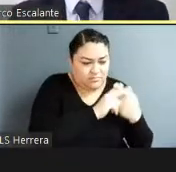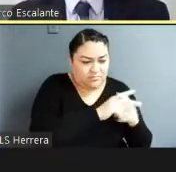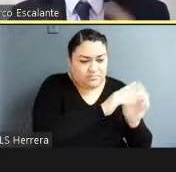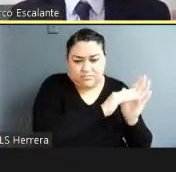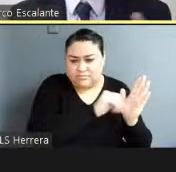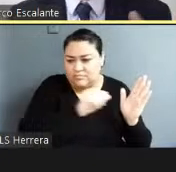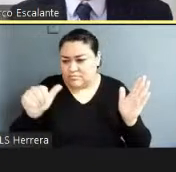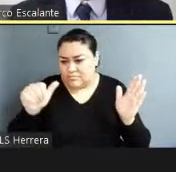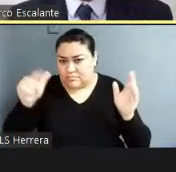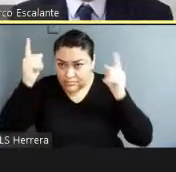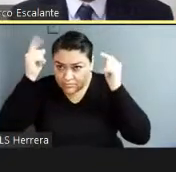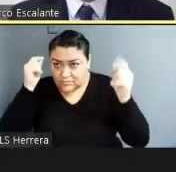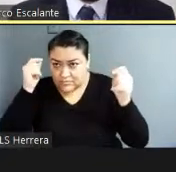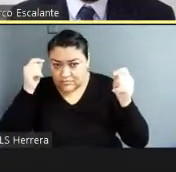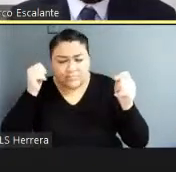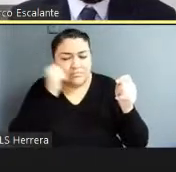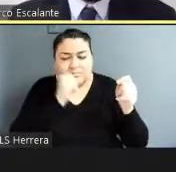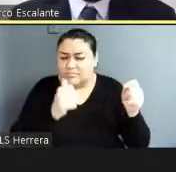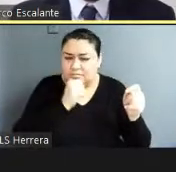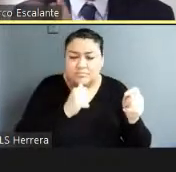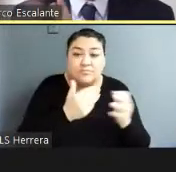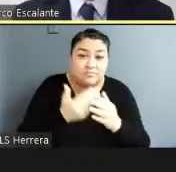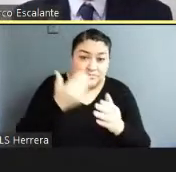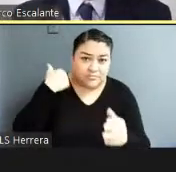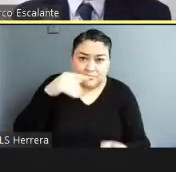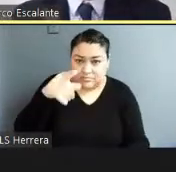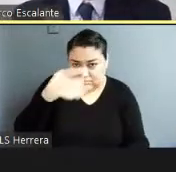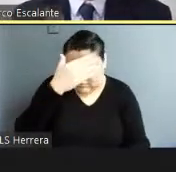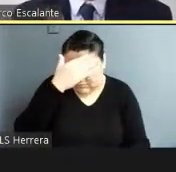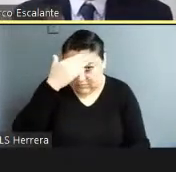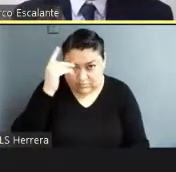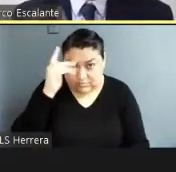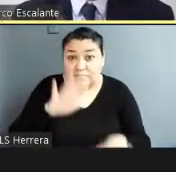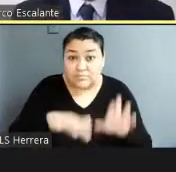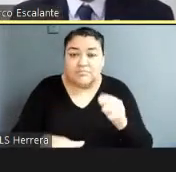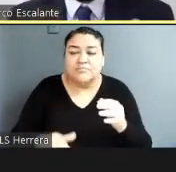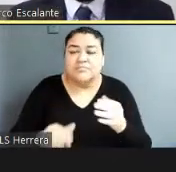clinical knowledge integration in all of the